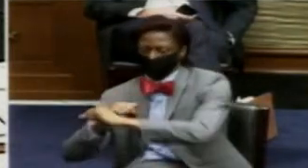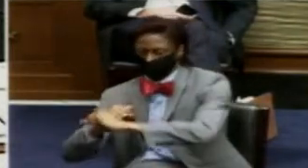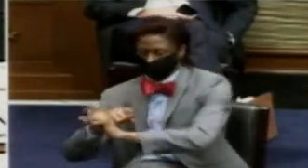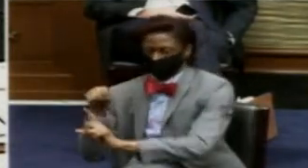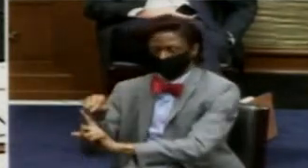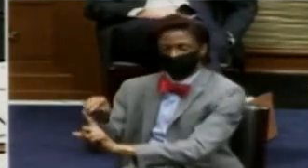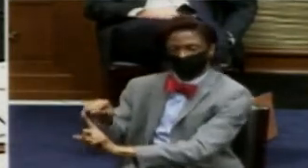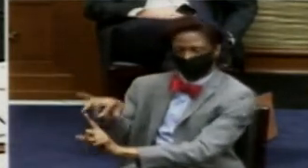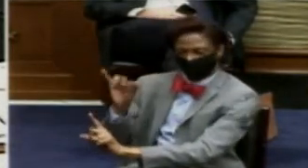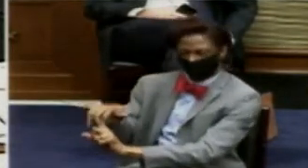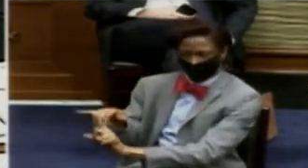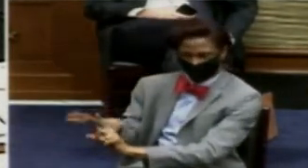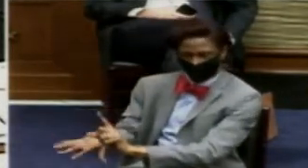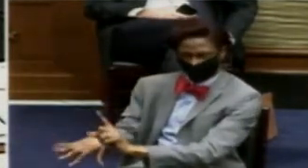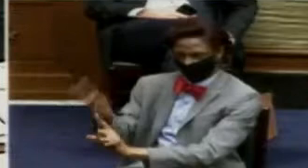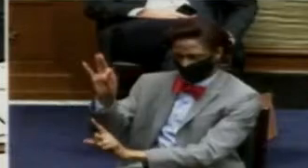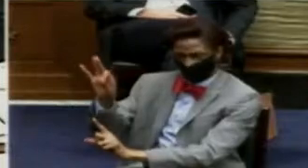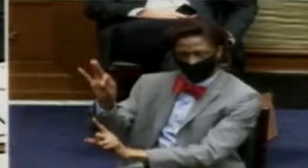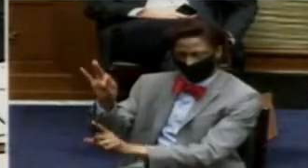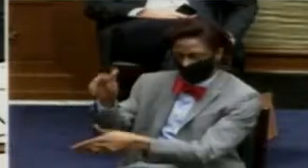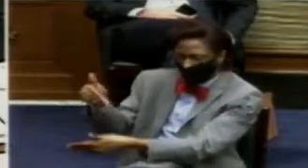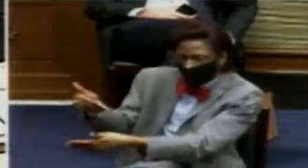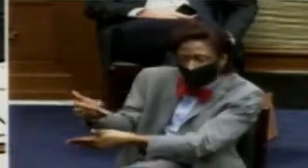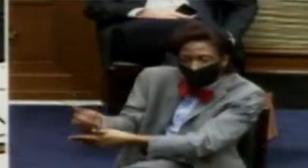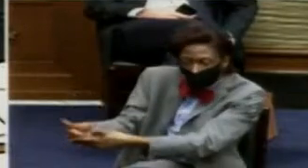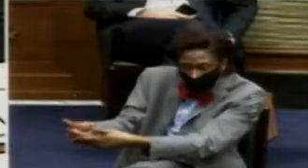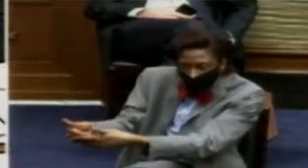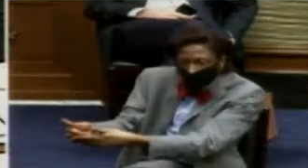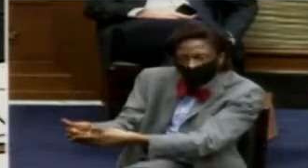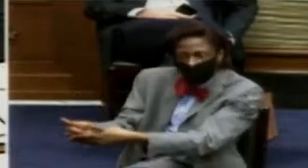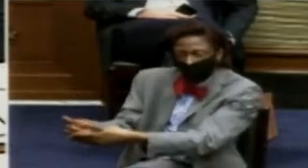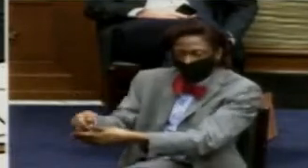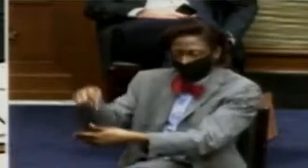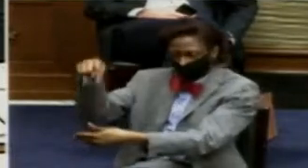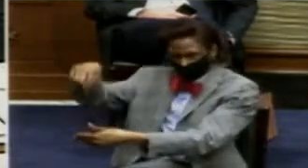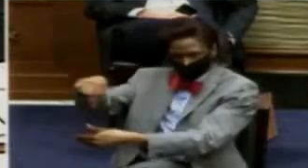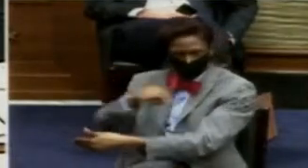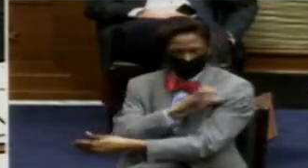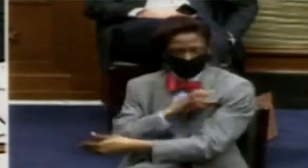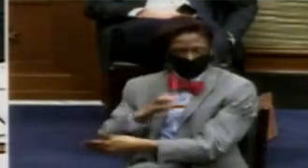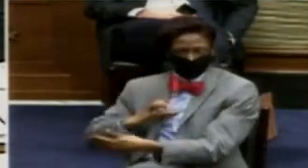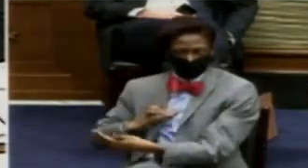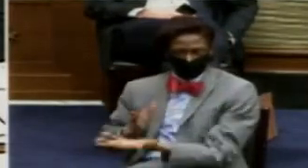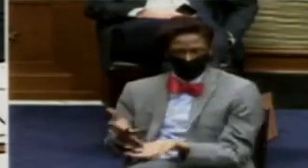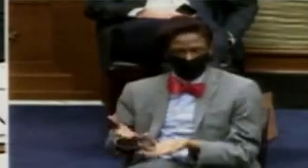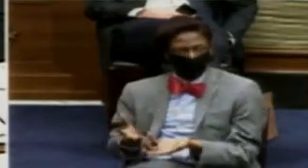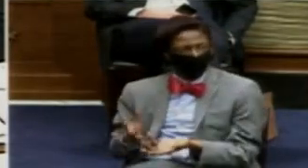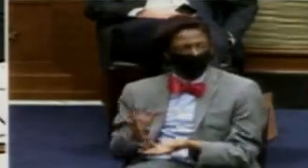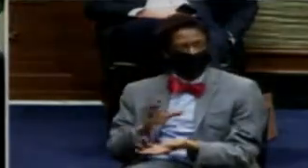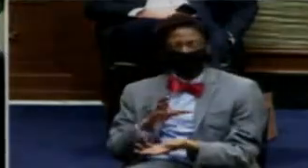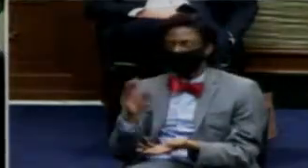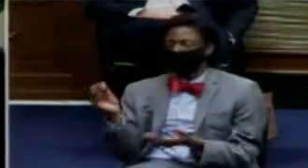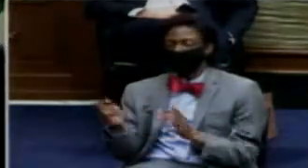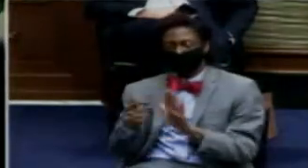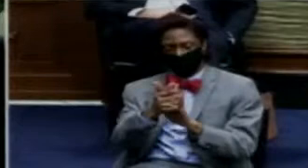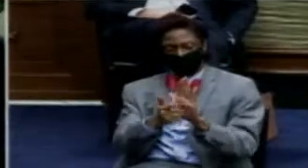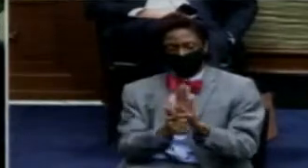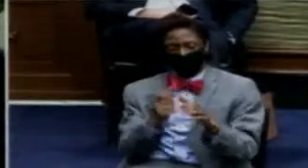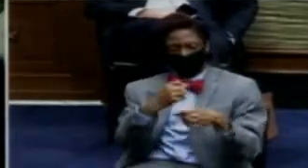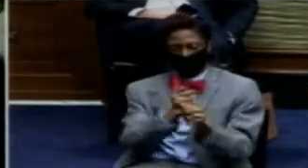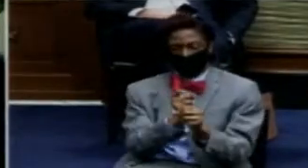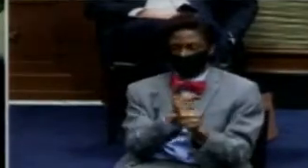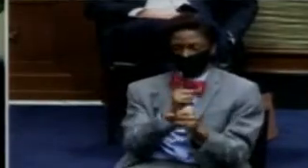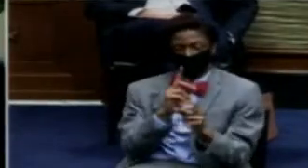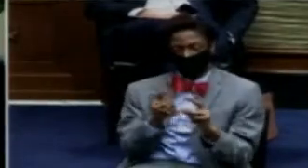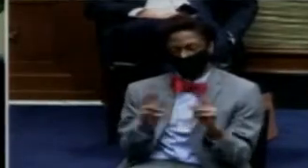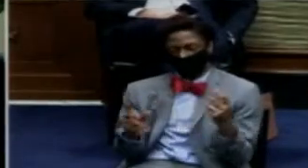that was located very close to this Congress, and where lawmakers were put in grave danger. I